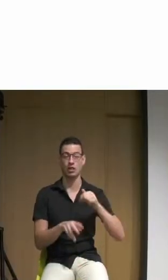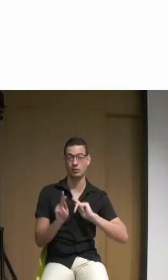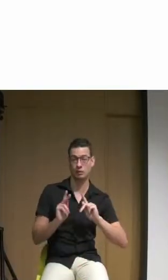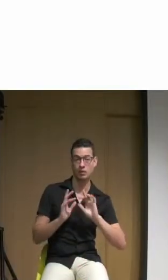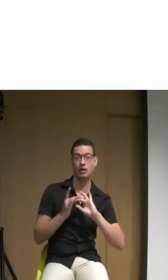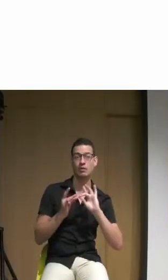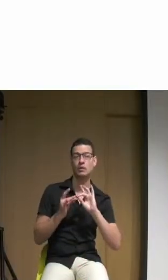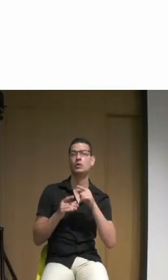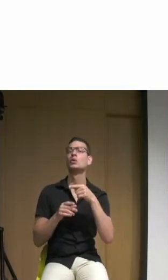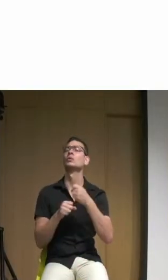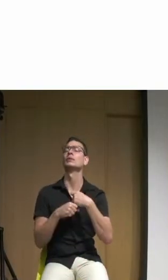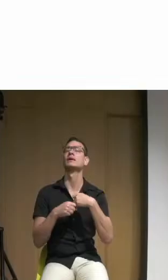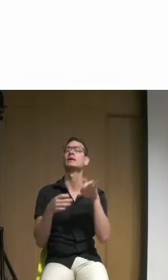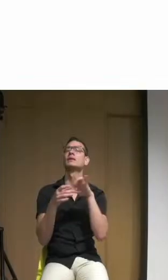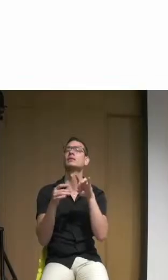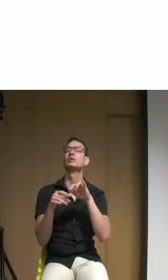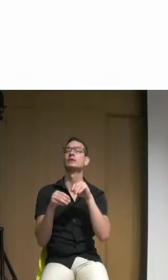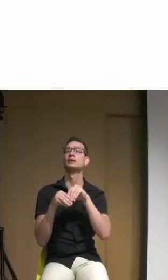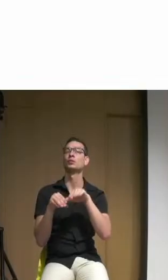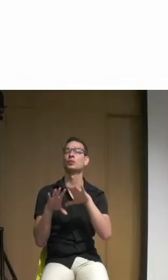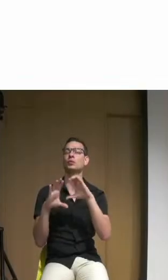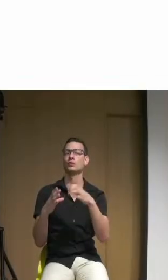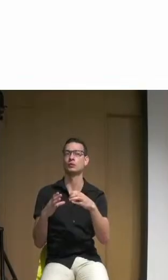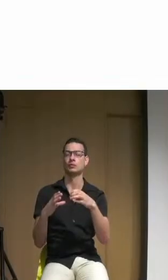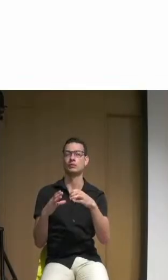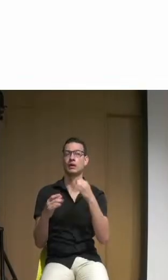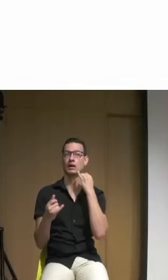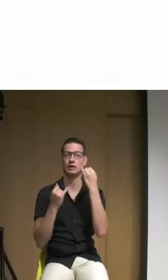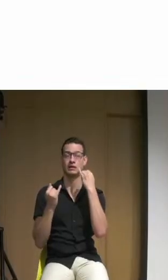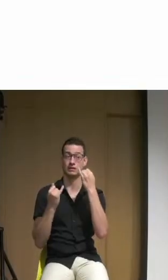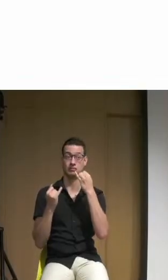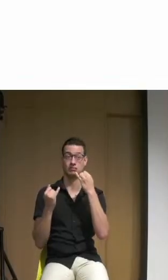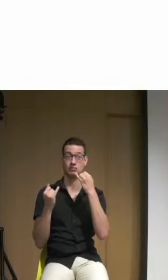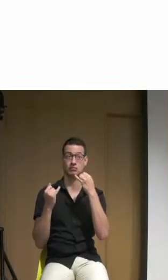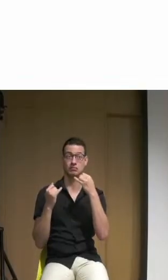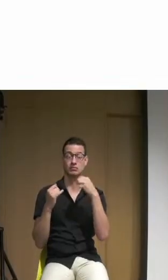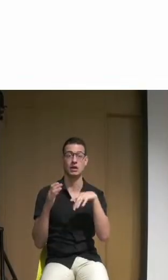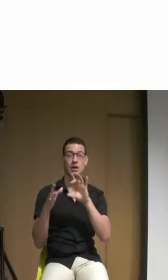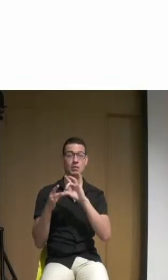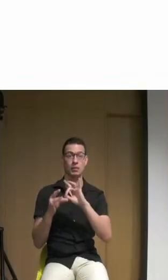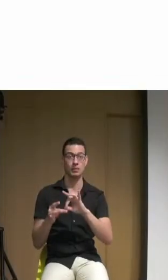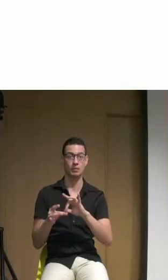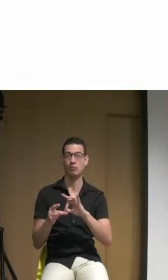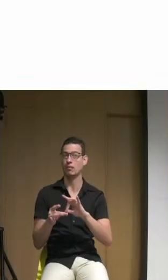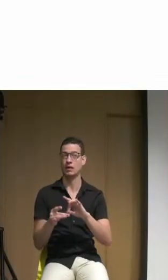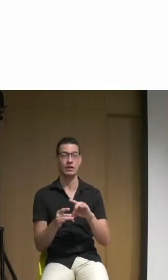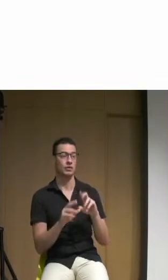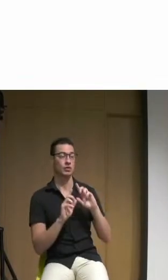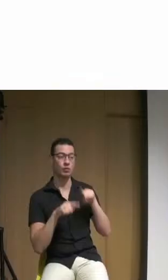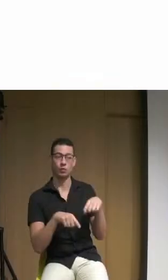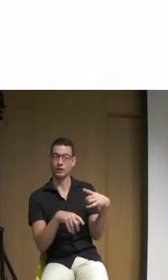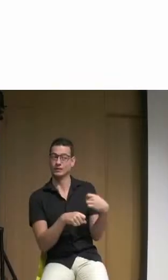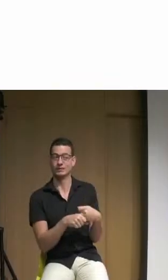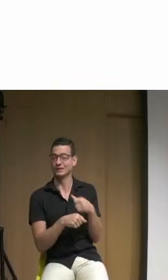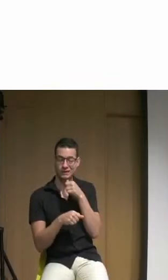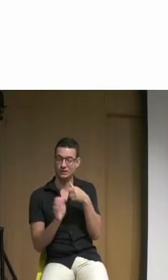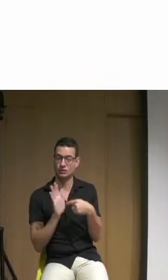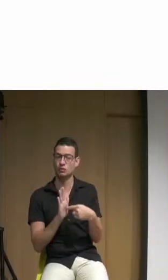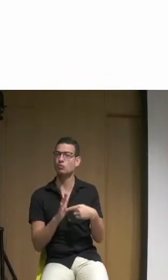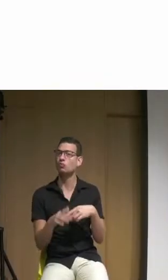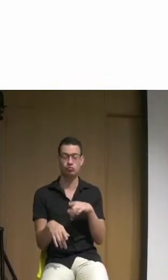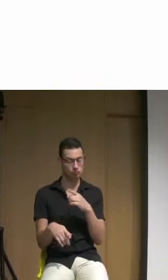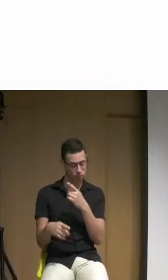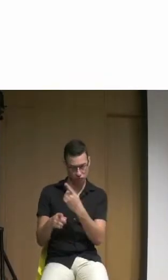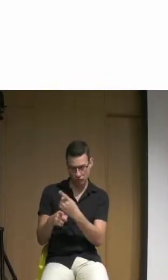you made statements in your group and ideas were presented that are not reflected in this summation. We're saying it's not a wholly